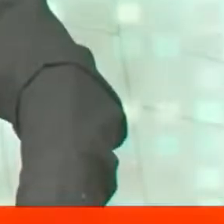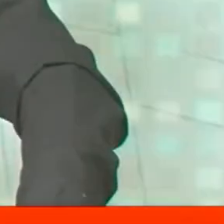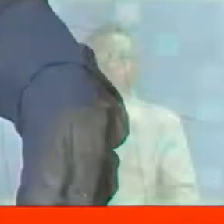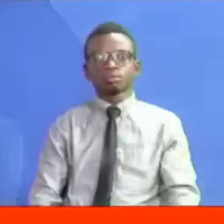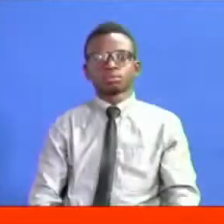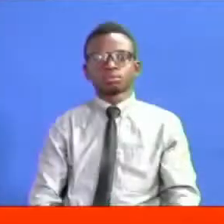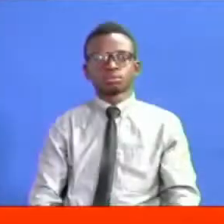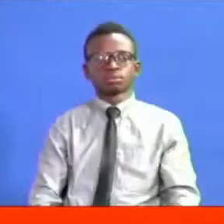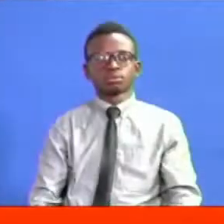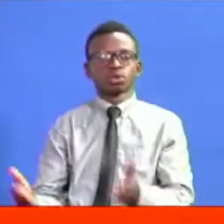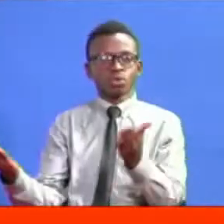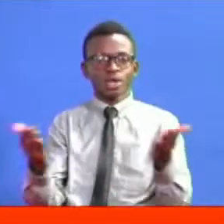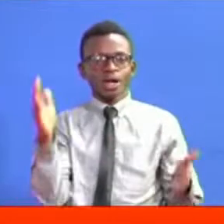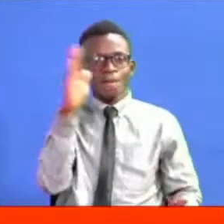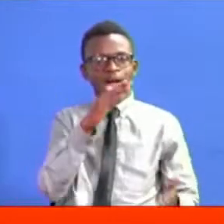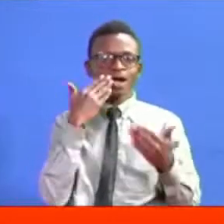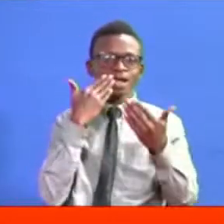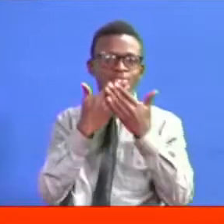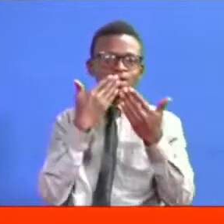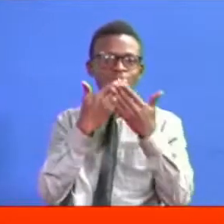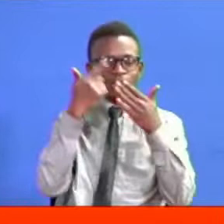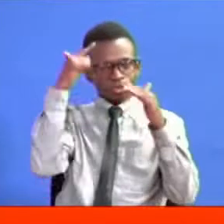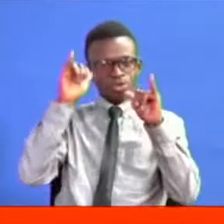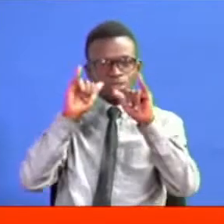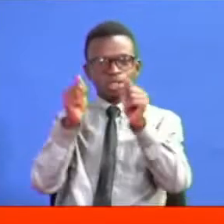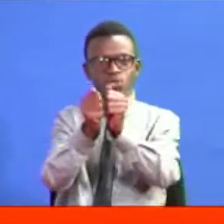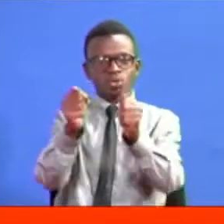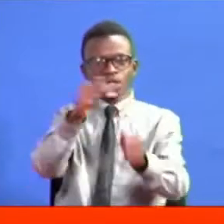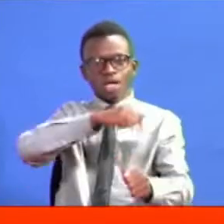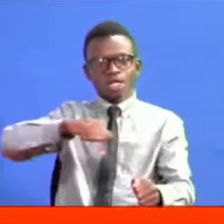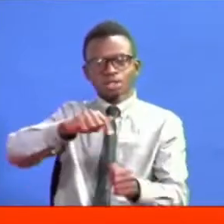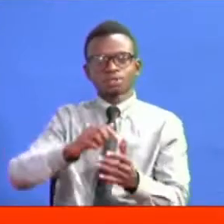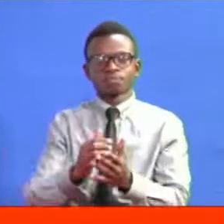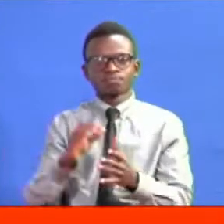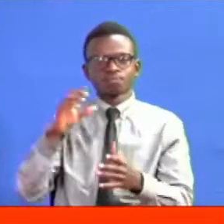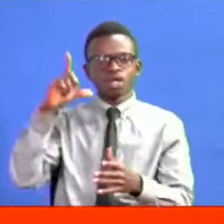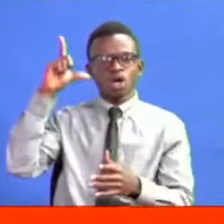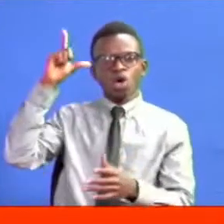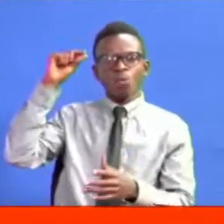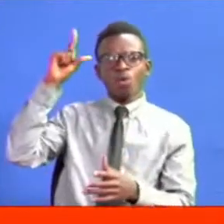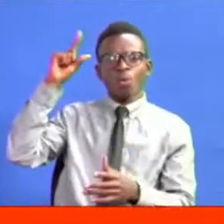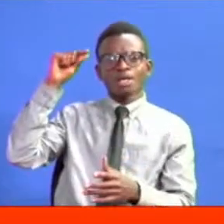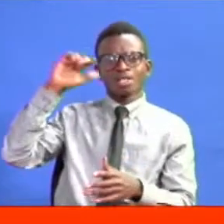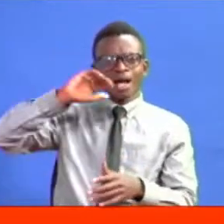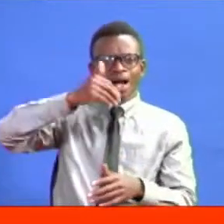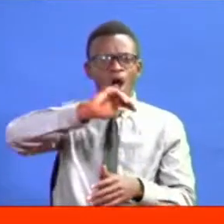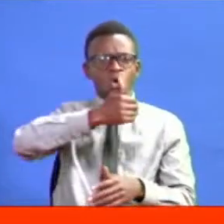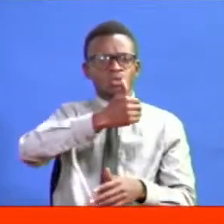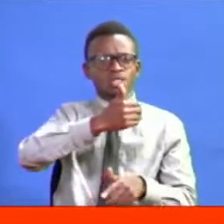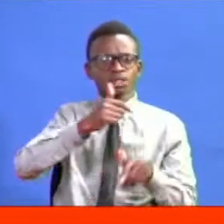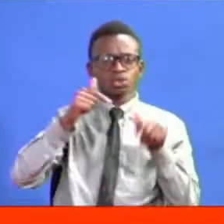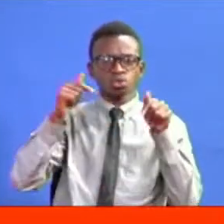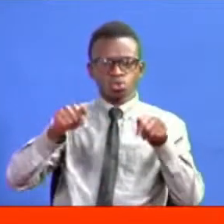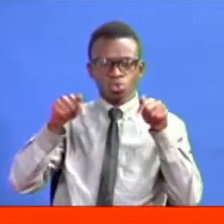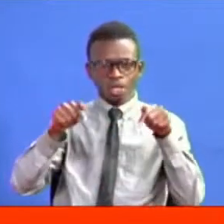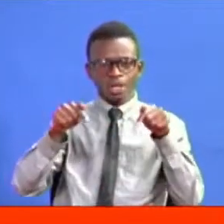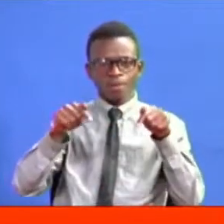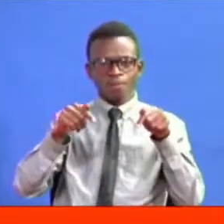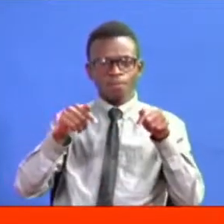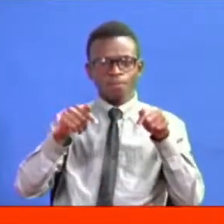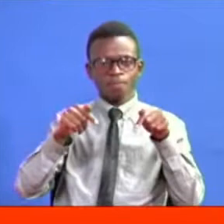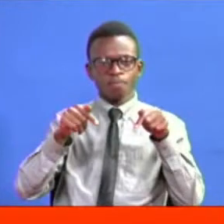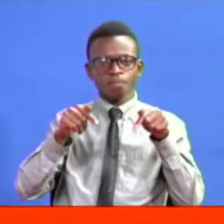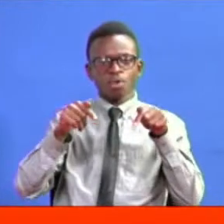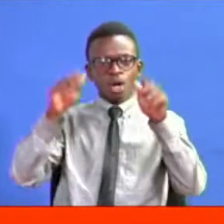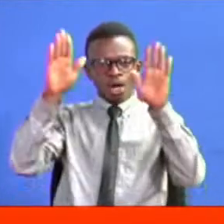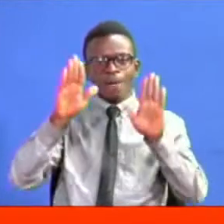Well, all right, welcome back and thank you for staying with us. Now, County 001, Mombasa County, was the choice for Azimio